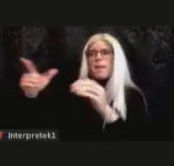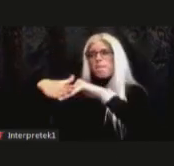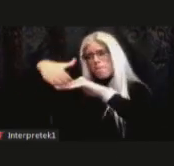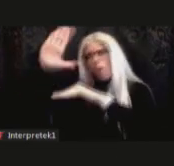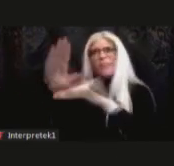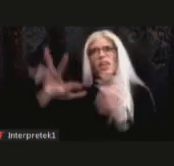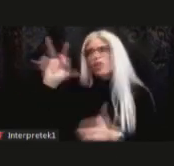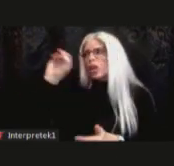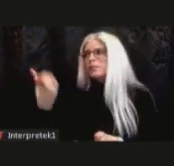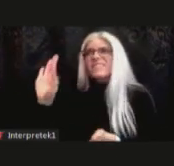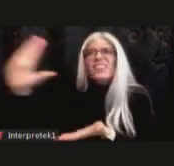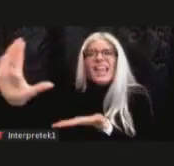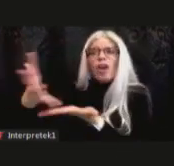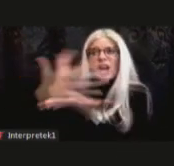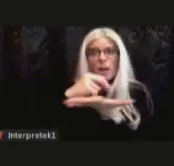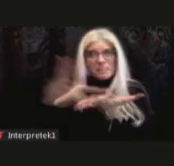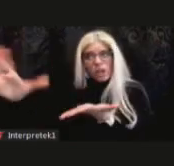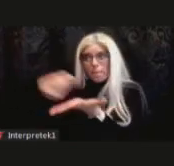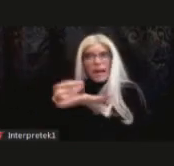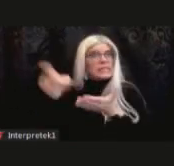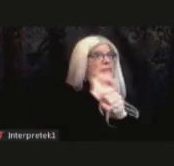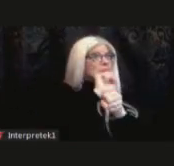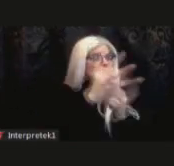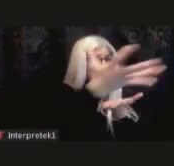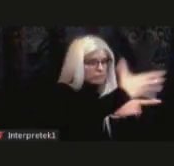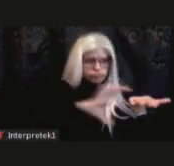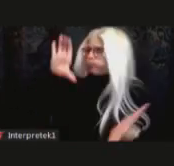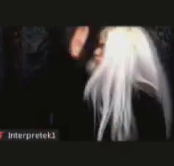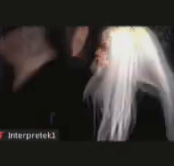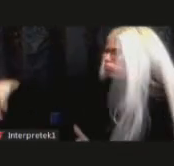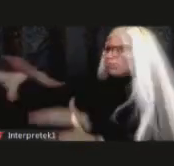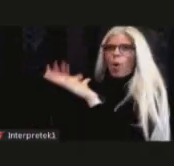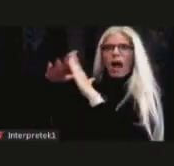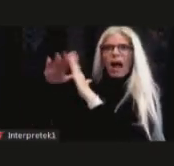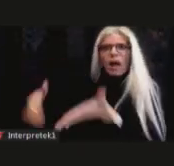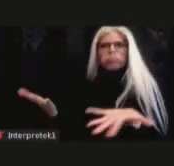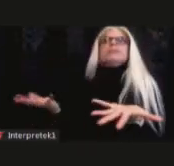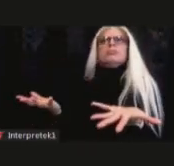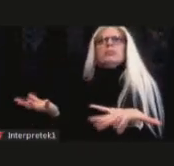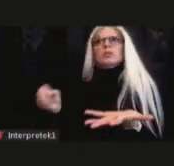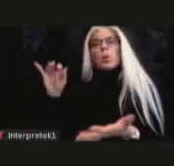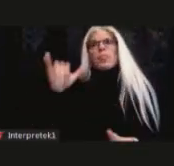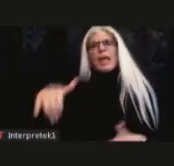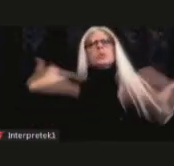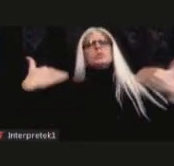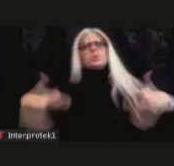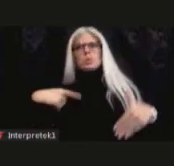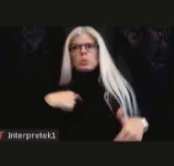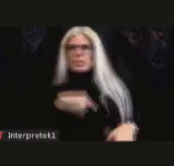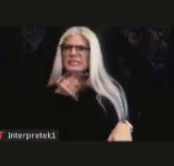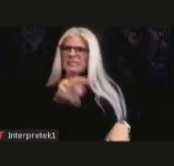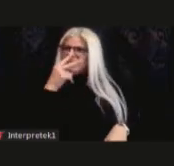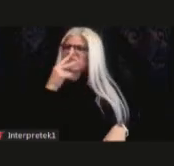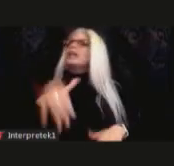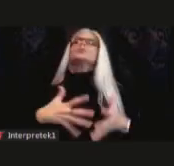for renters, that's particularly in Upper East Gainesville, and then obviously around the campus, that's a bit different because that's